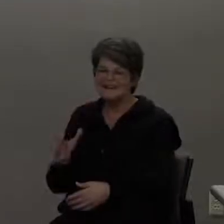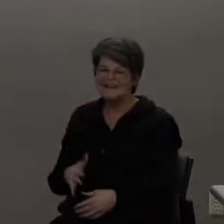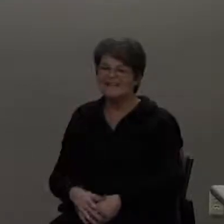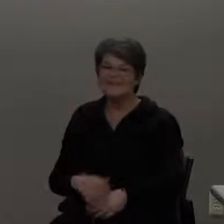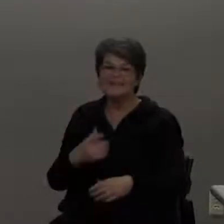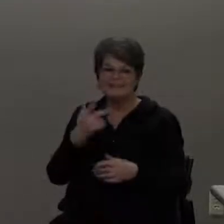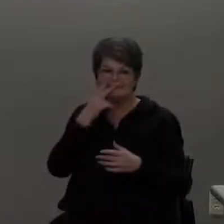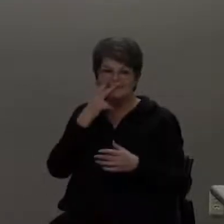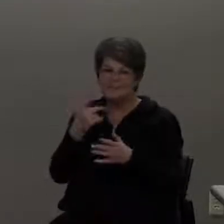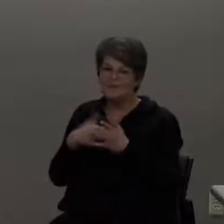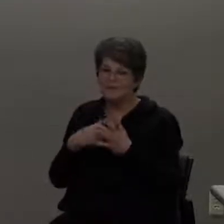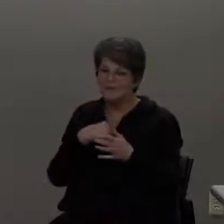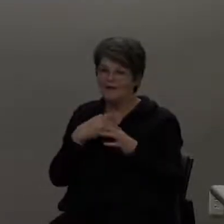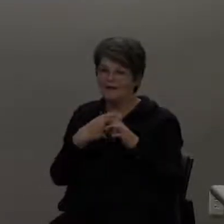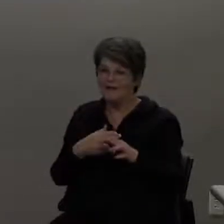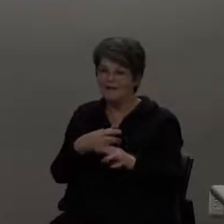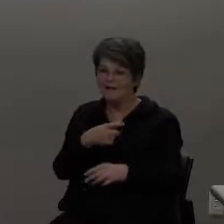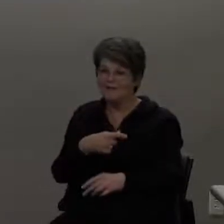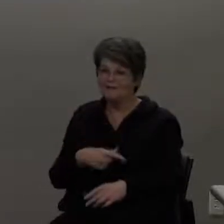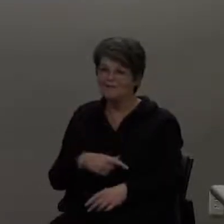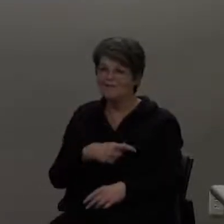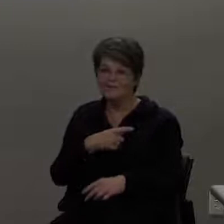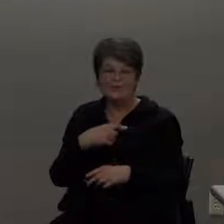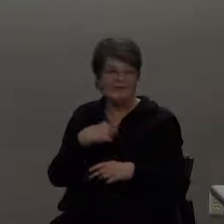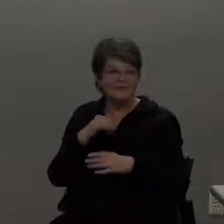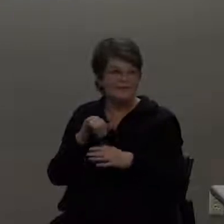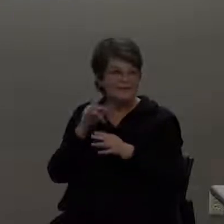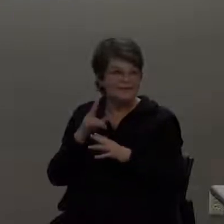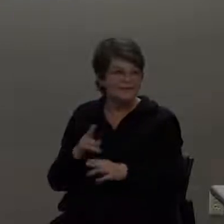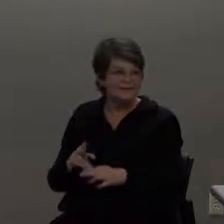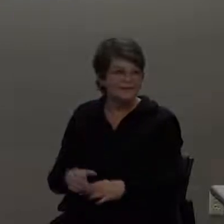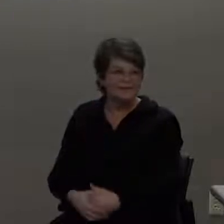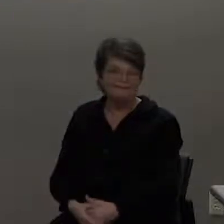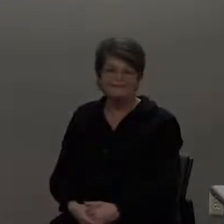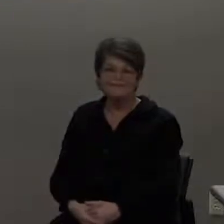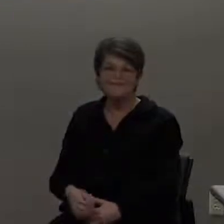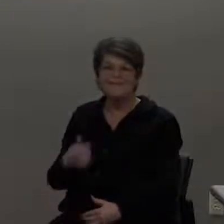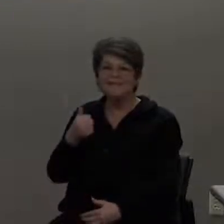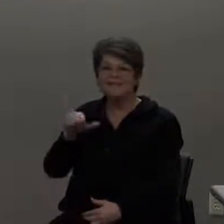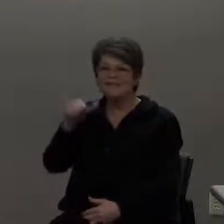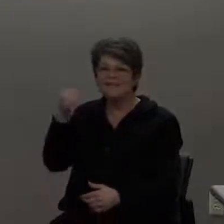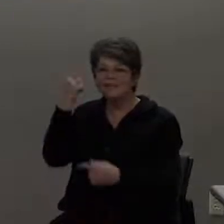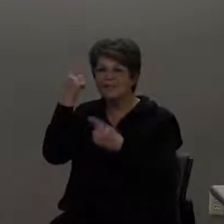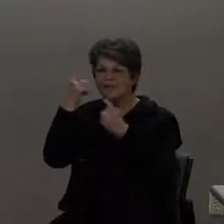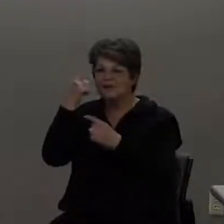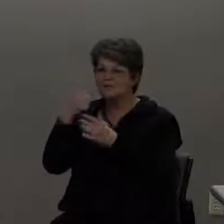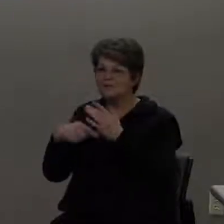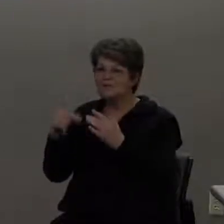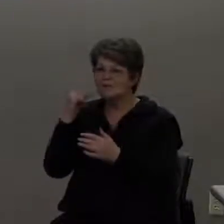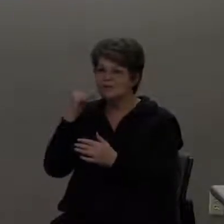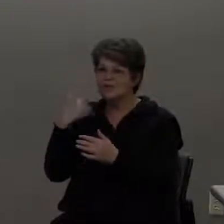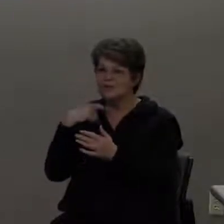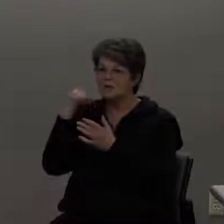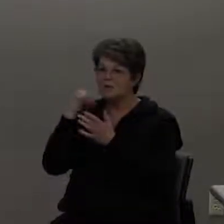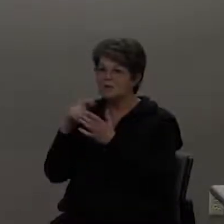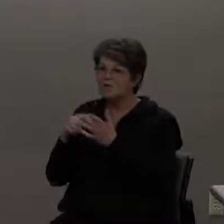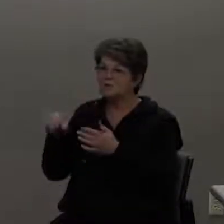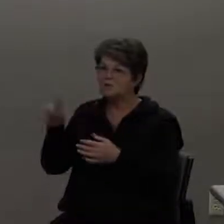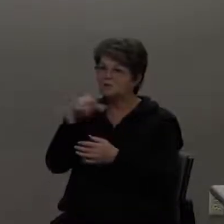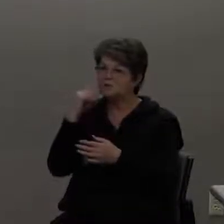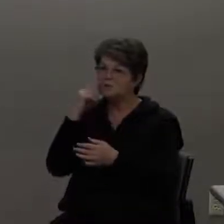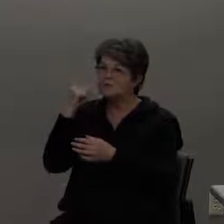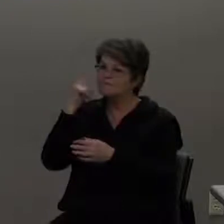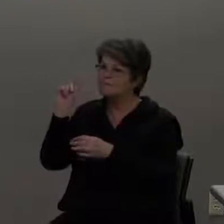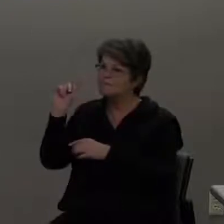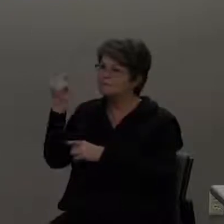That's what we call it. You have that privilege? Or other things. Any other thoughts about what you saw? I recognize the fact you're seeing it for the